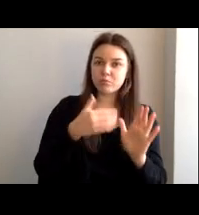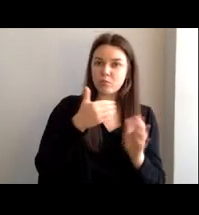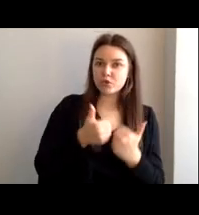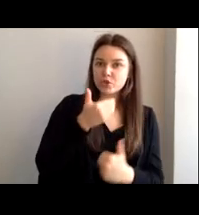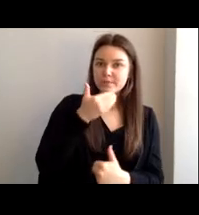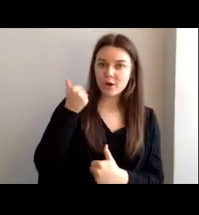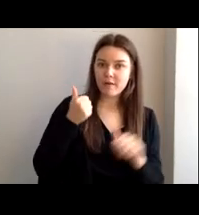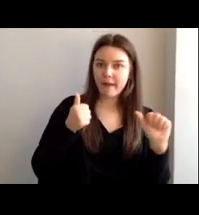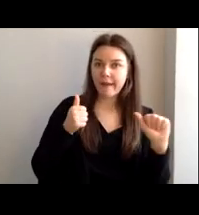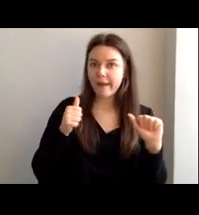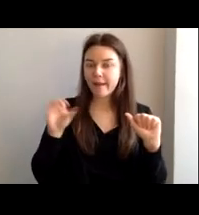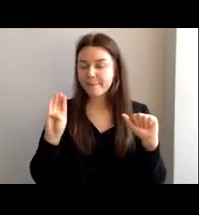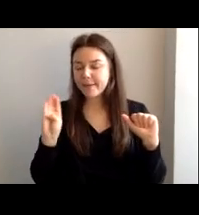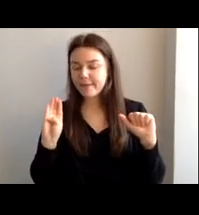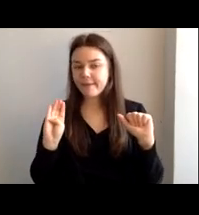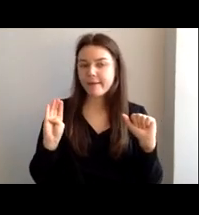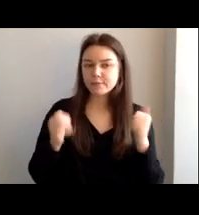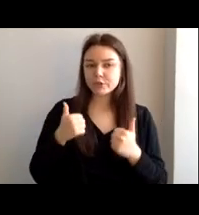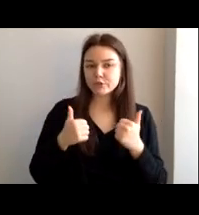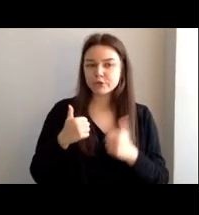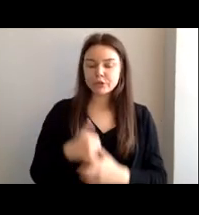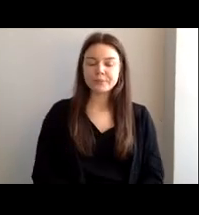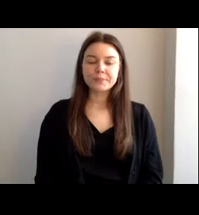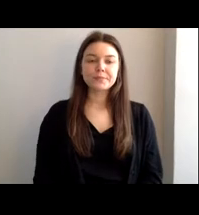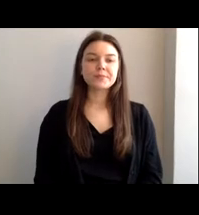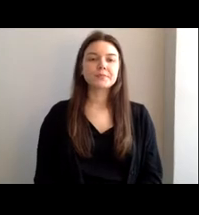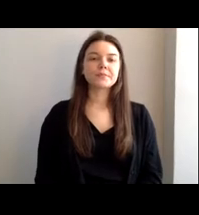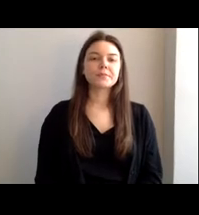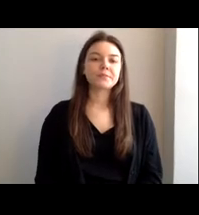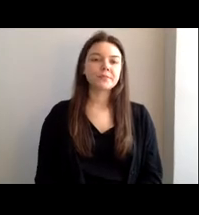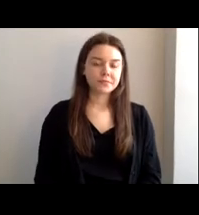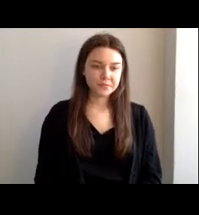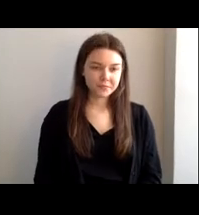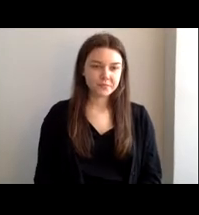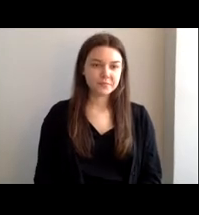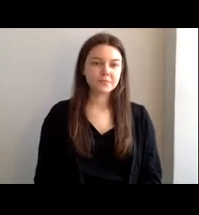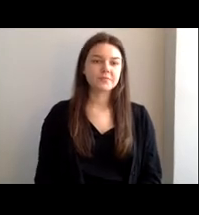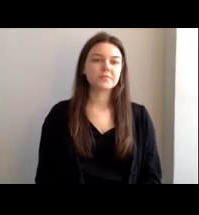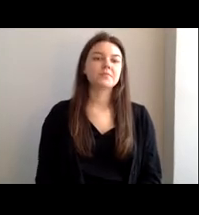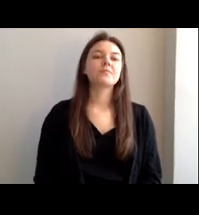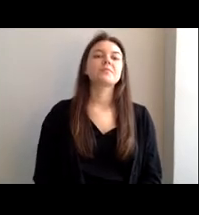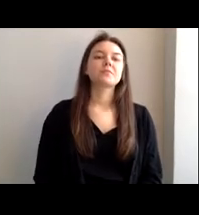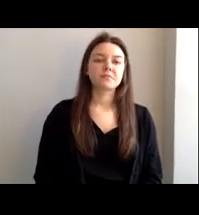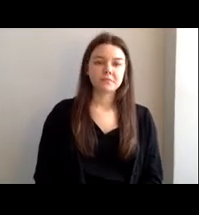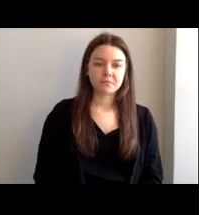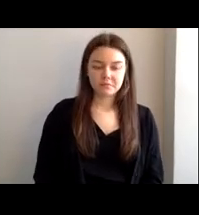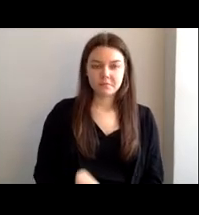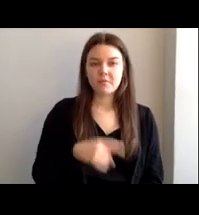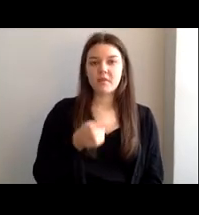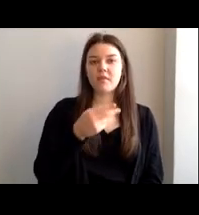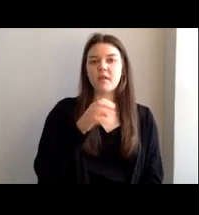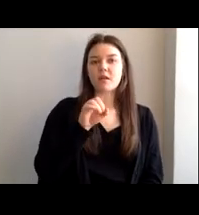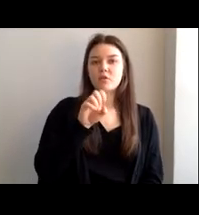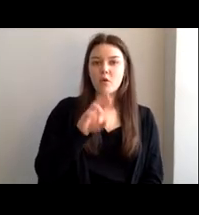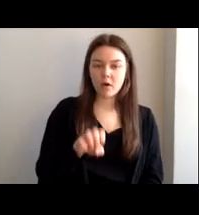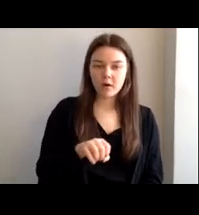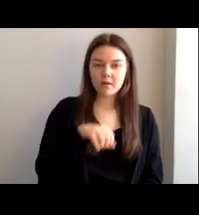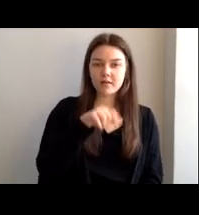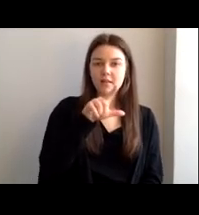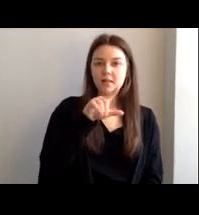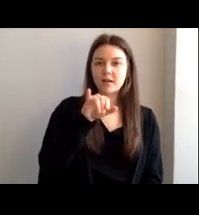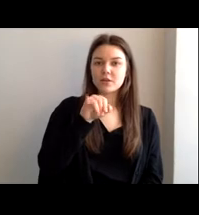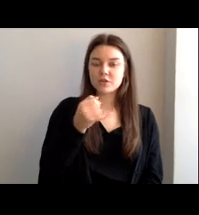see. We've got Helena, Texas, Theodore, Elijah, Michaela,